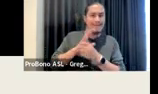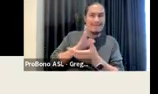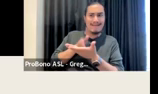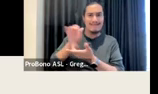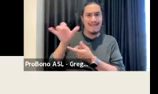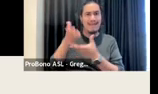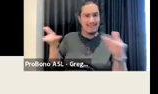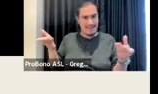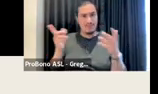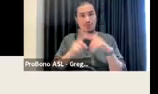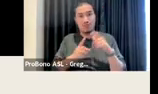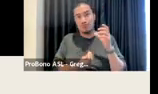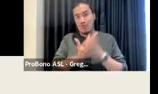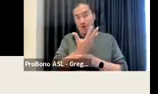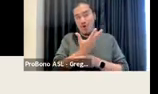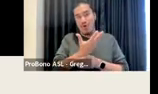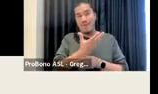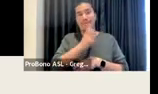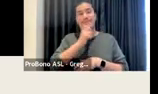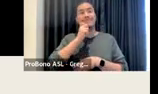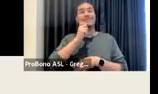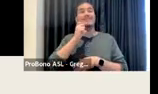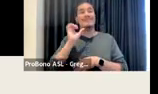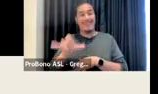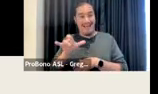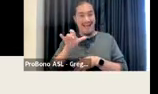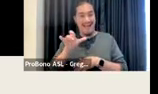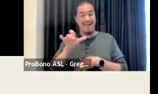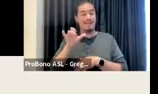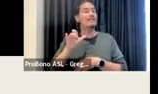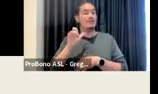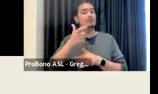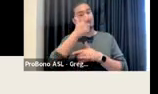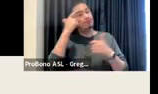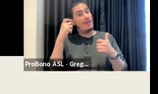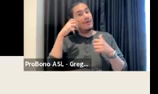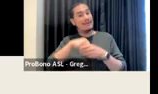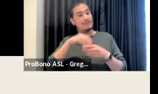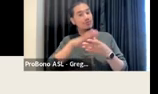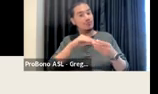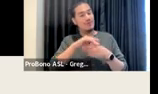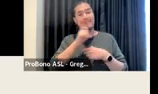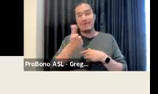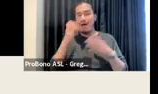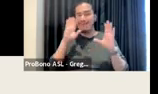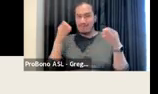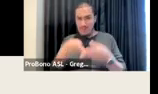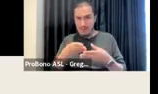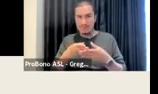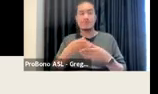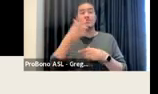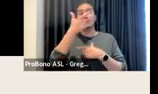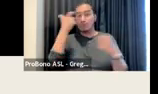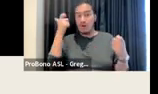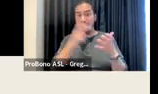not trauma-informed storytelling, but it still has a trauma in it. Trauma-informed storytelling is we see the bad thing happen over and over and over and over again.